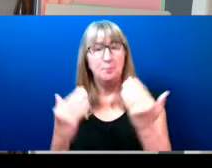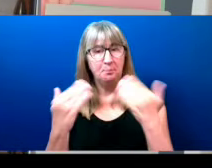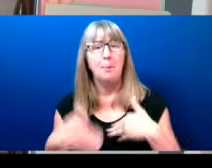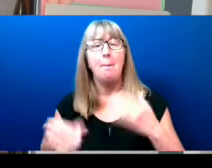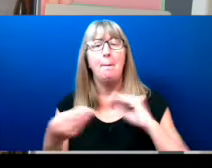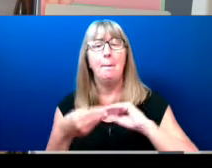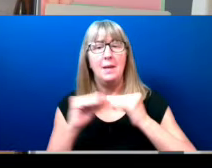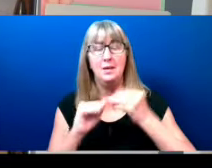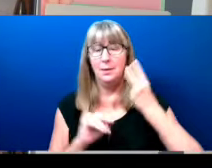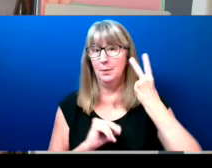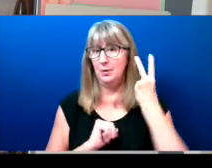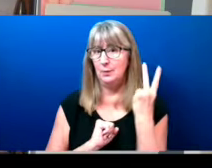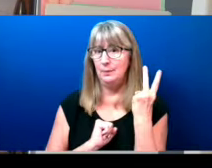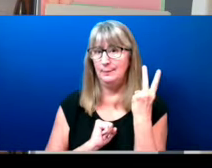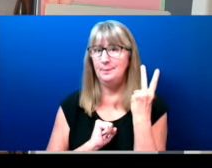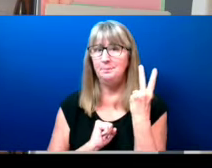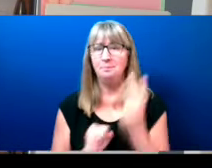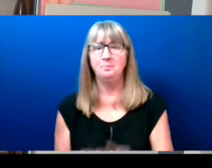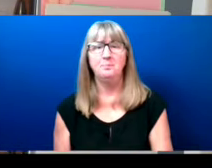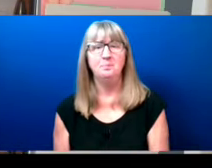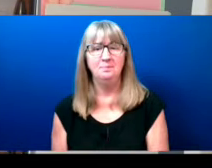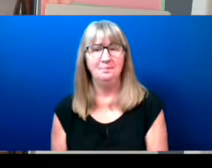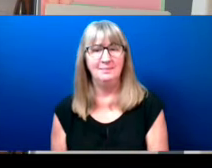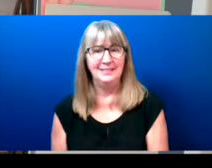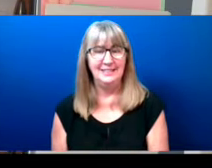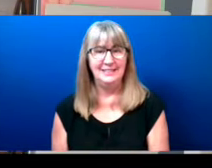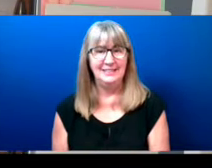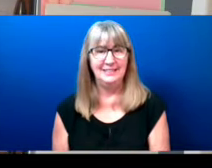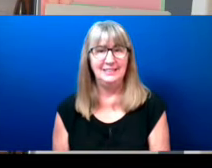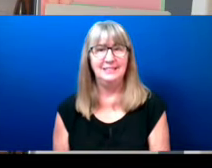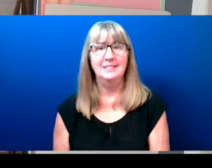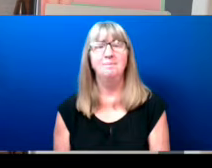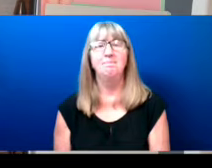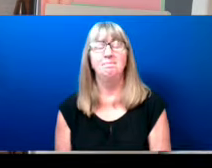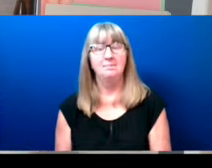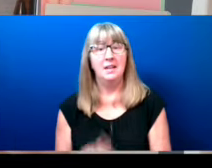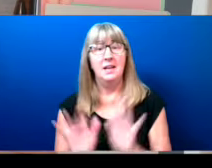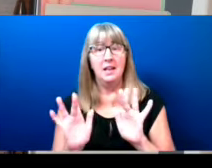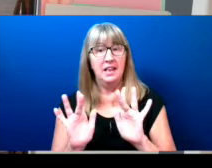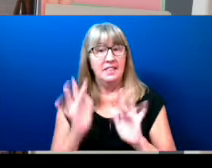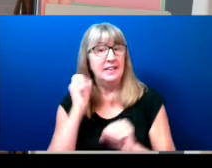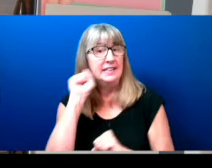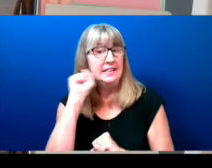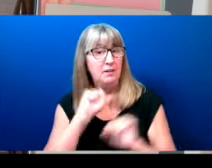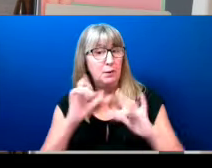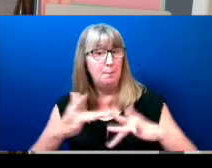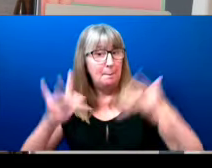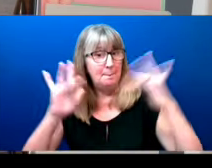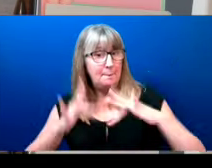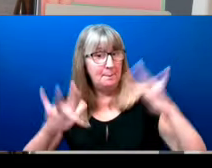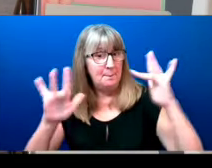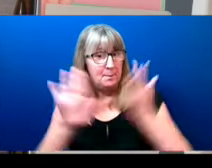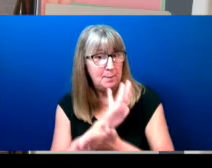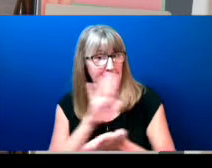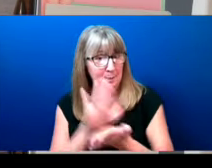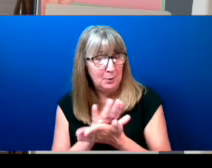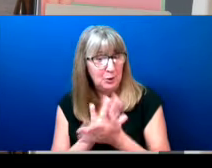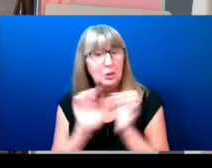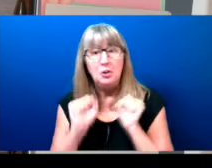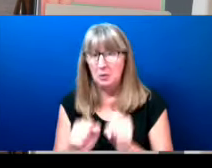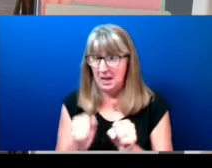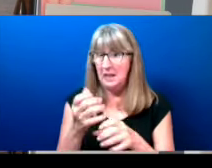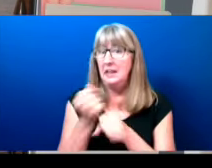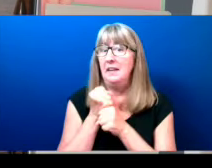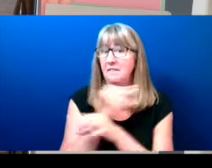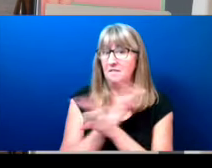Okay, let me go on to the next card. The next card, I used the specialty bedazzling